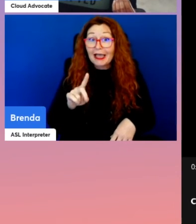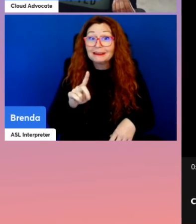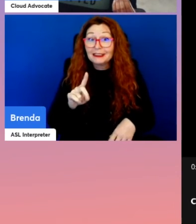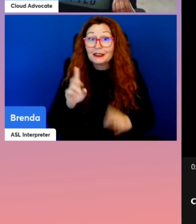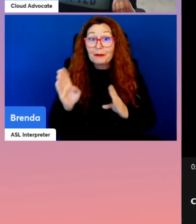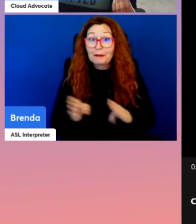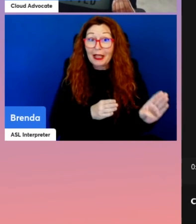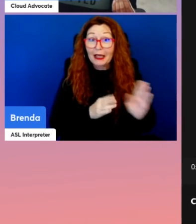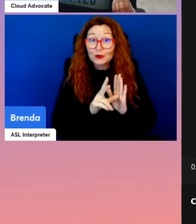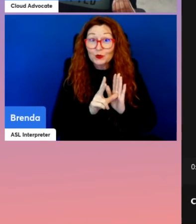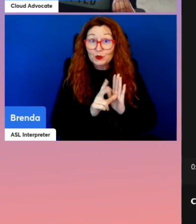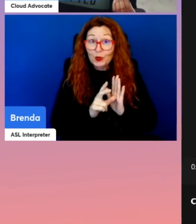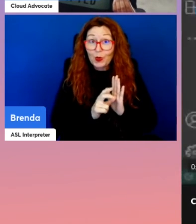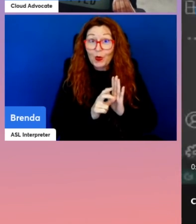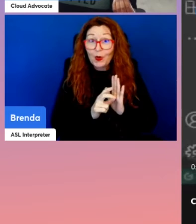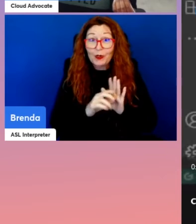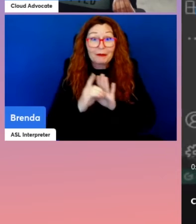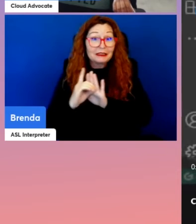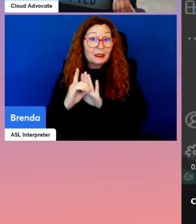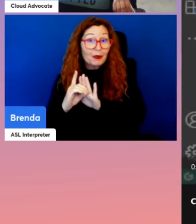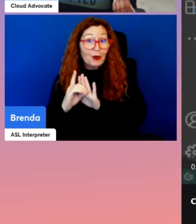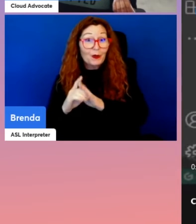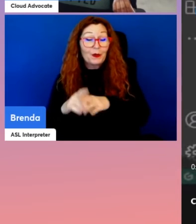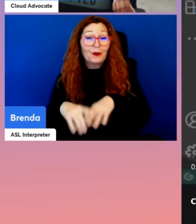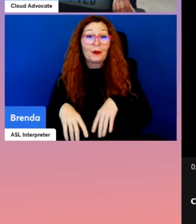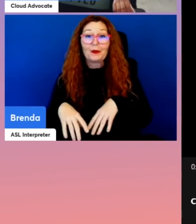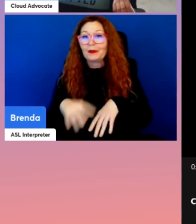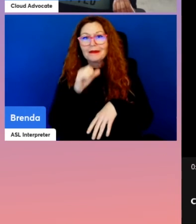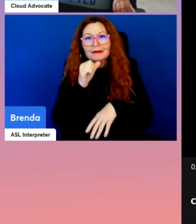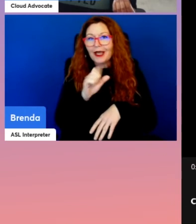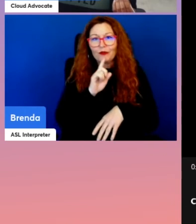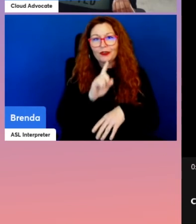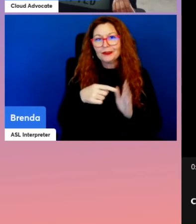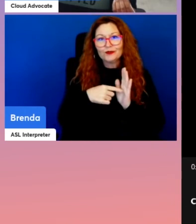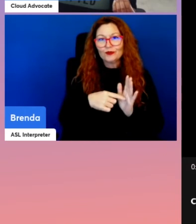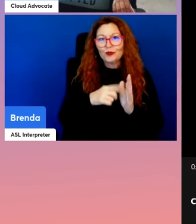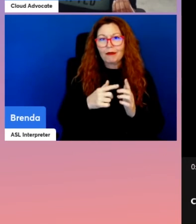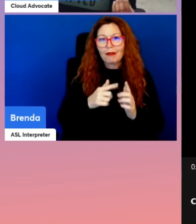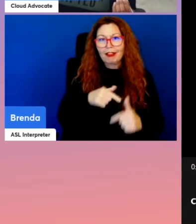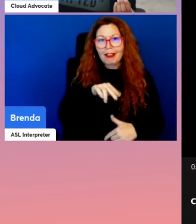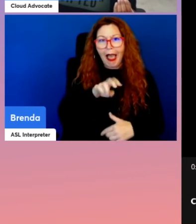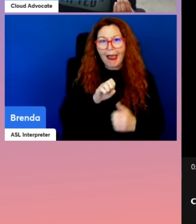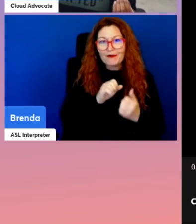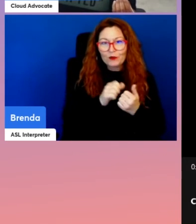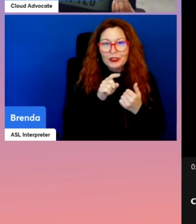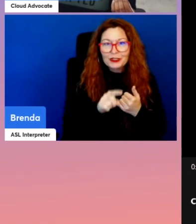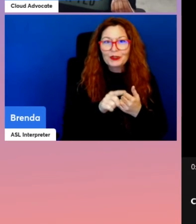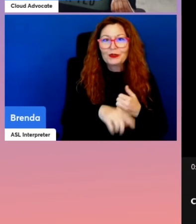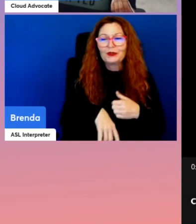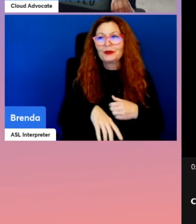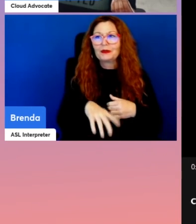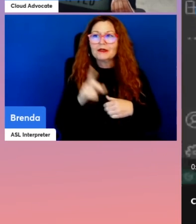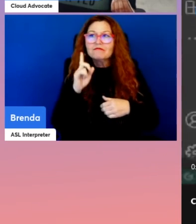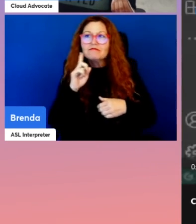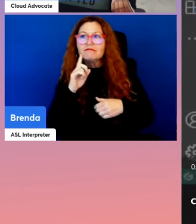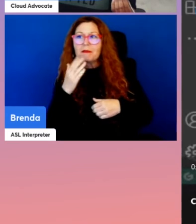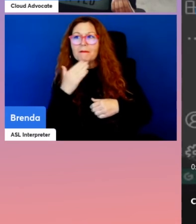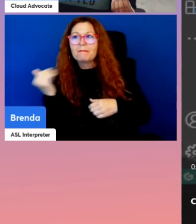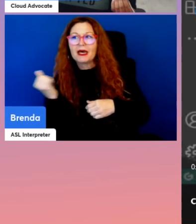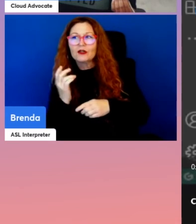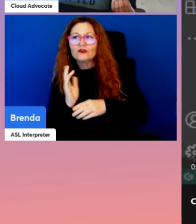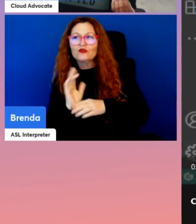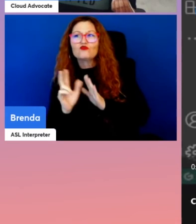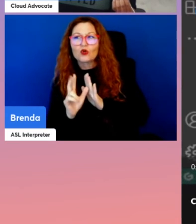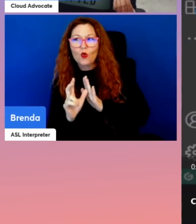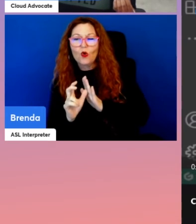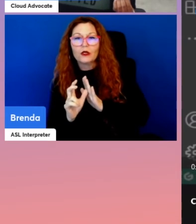my demo versus doing it live so I wouldn't have issues, and I'm having an issue. That's funny. All